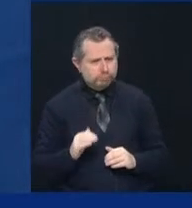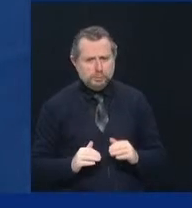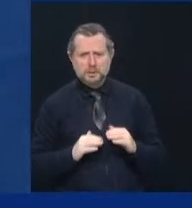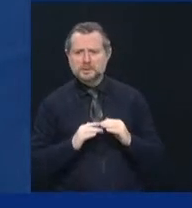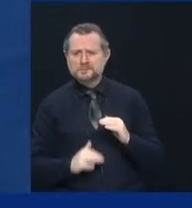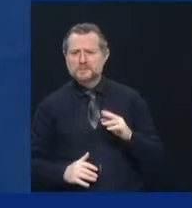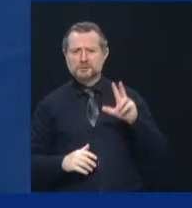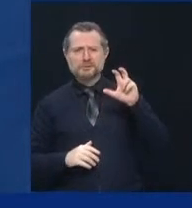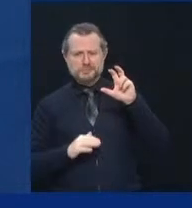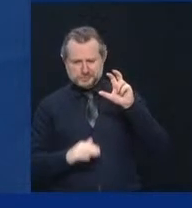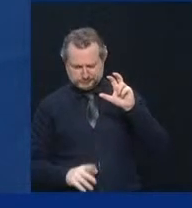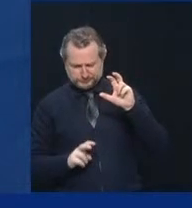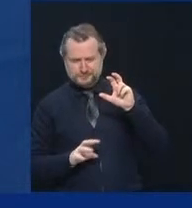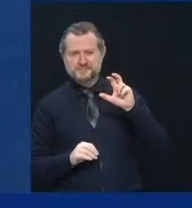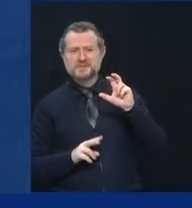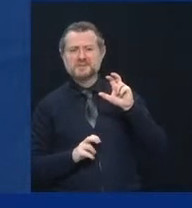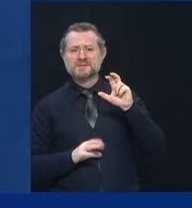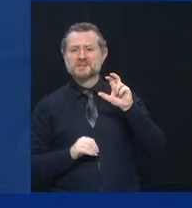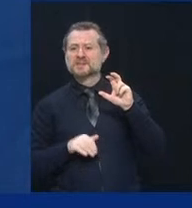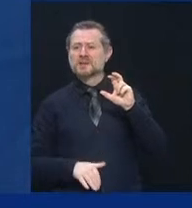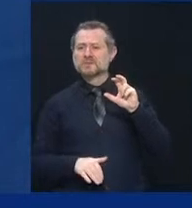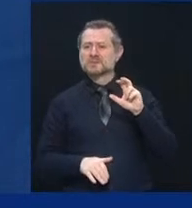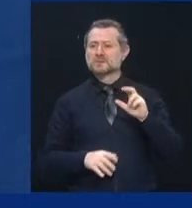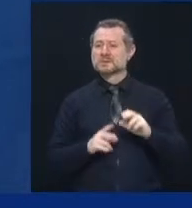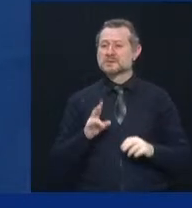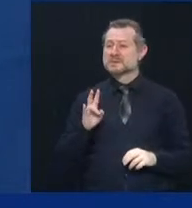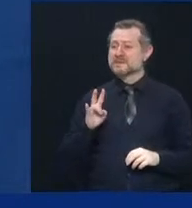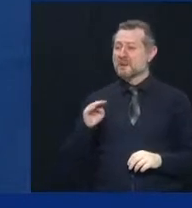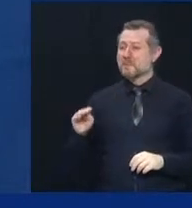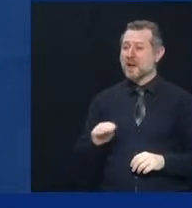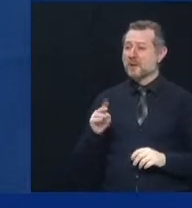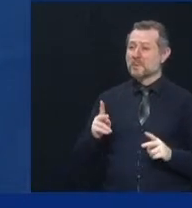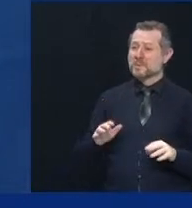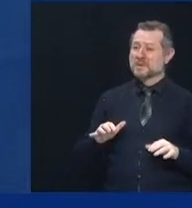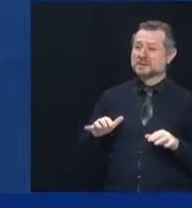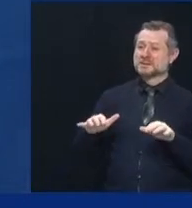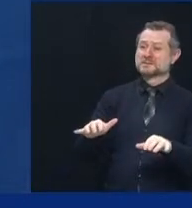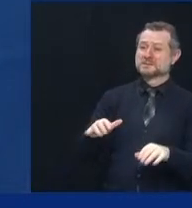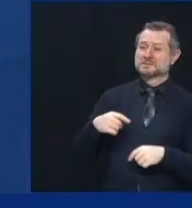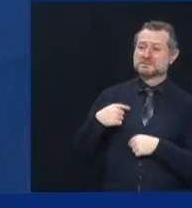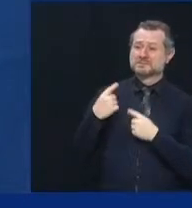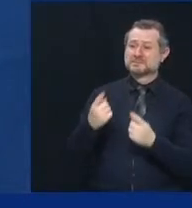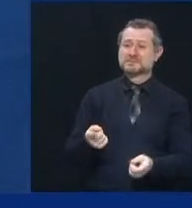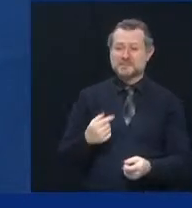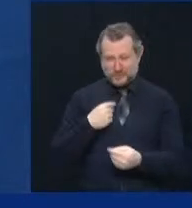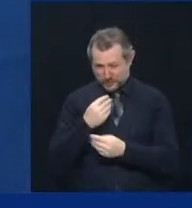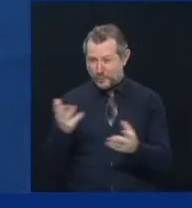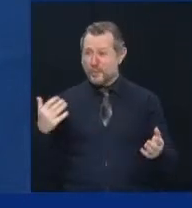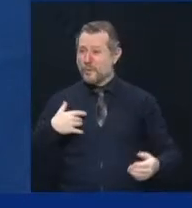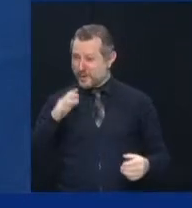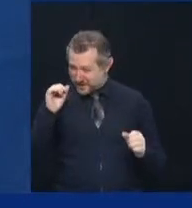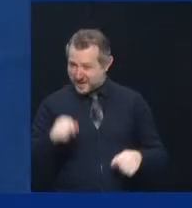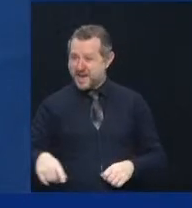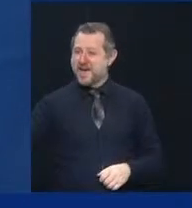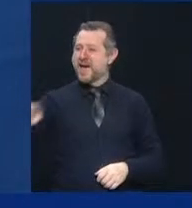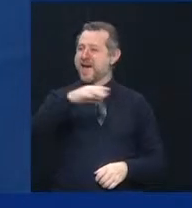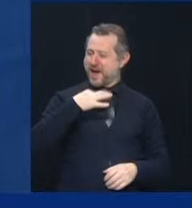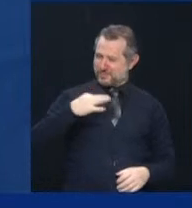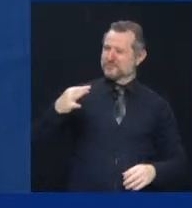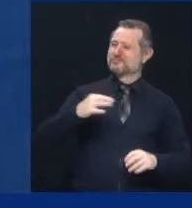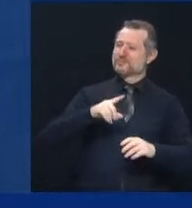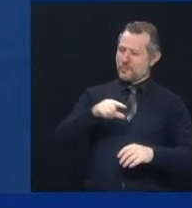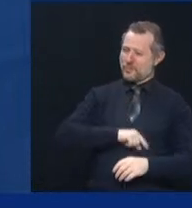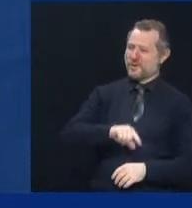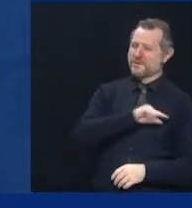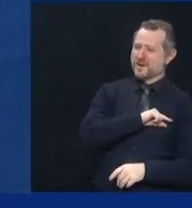So now you have 7 million people who have been told they're eligible for the vaccine, but the vaccine